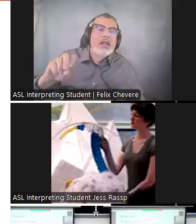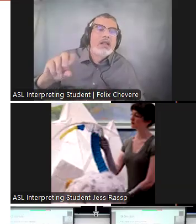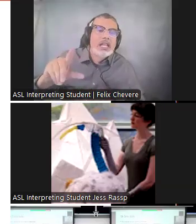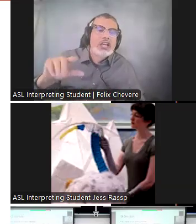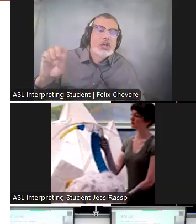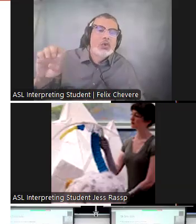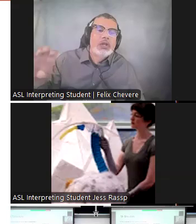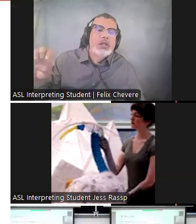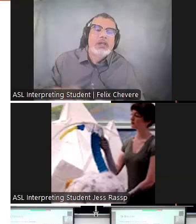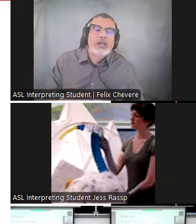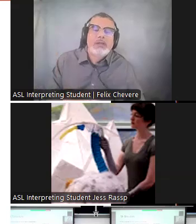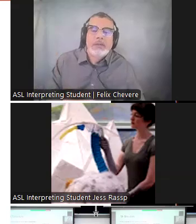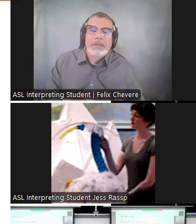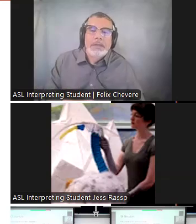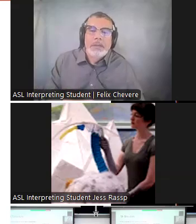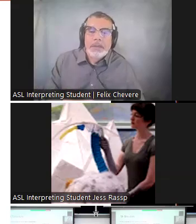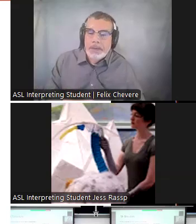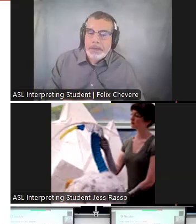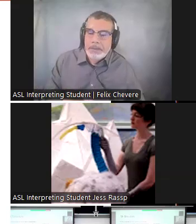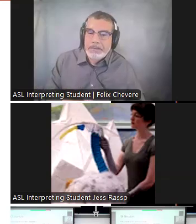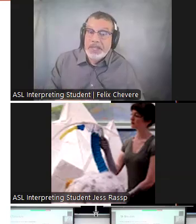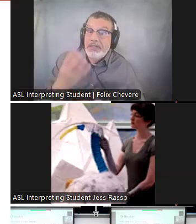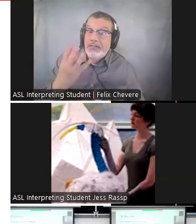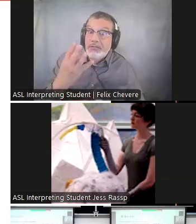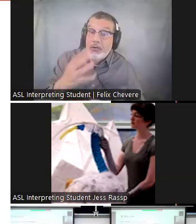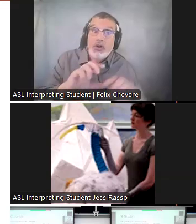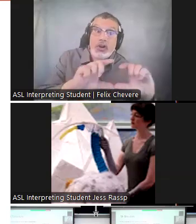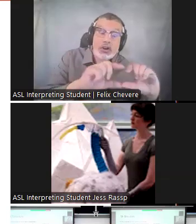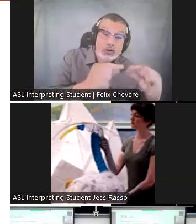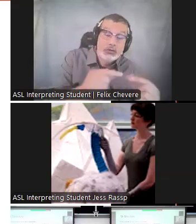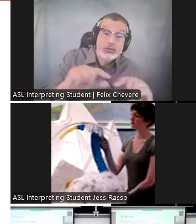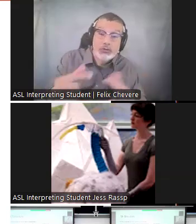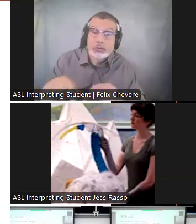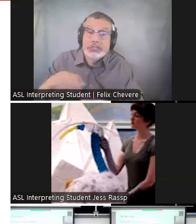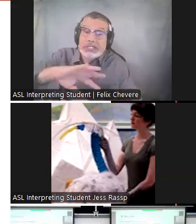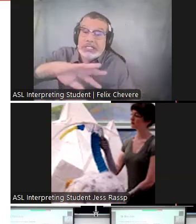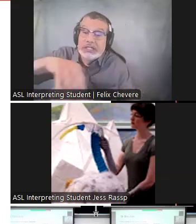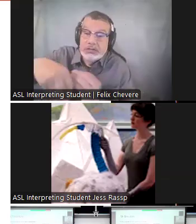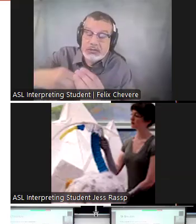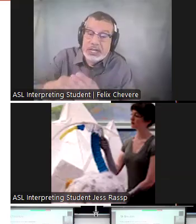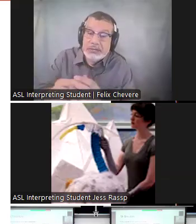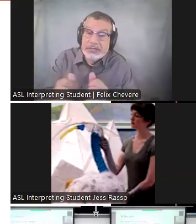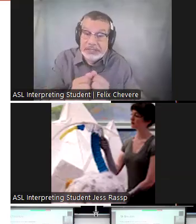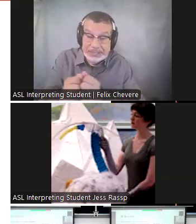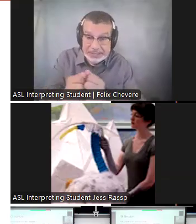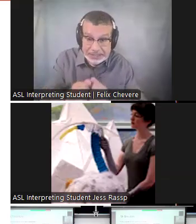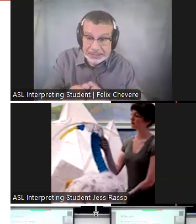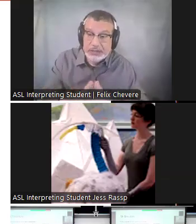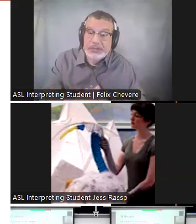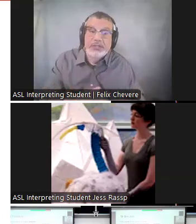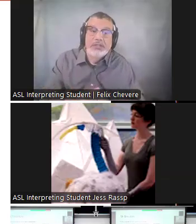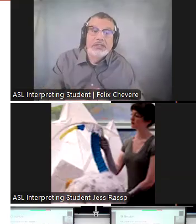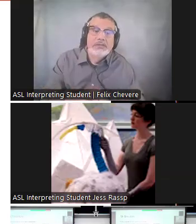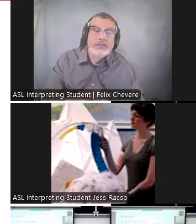domains. There's 4 sets of these that wrap together, and